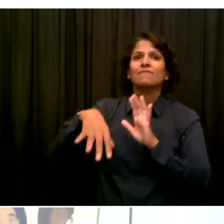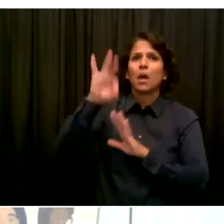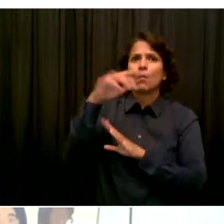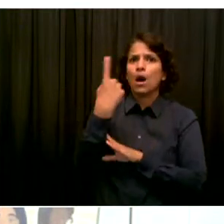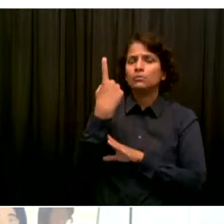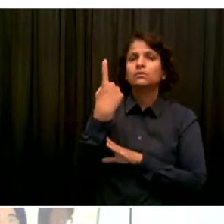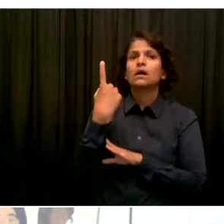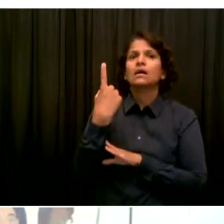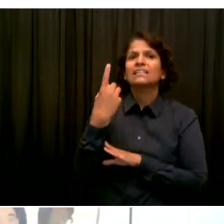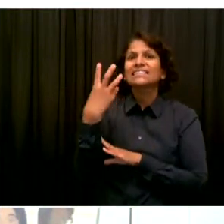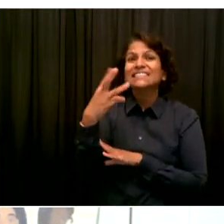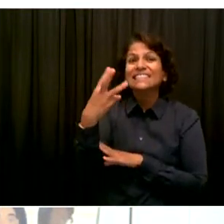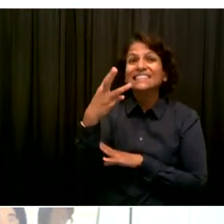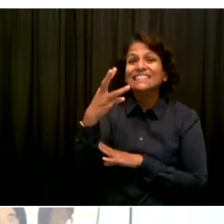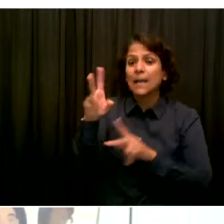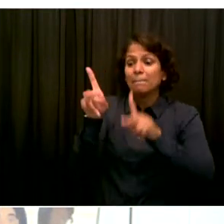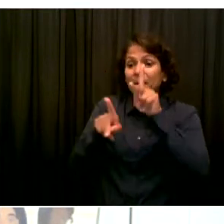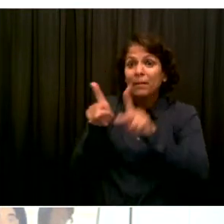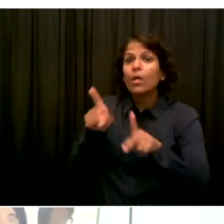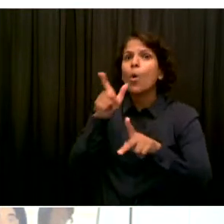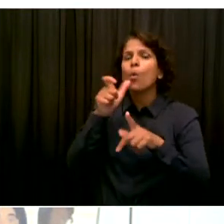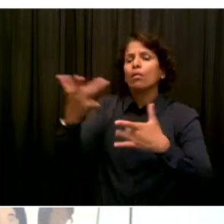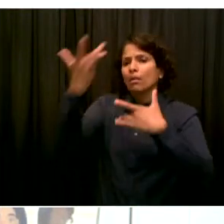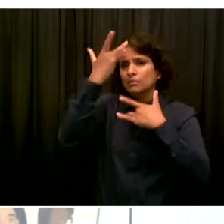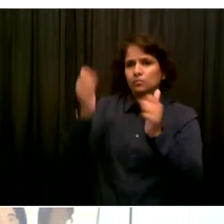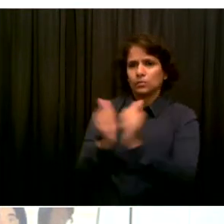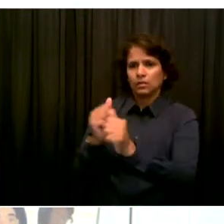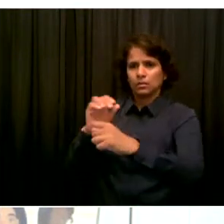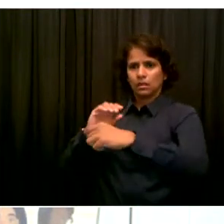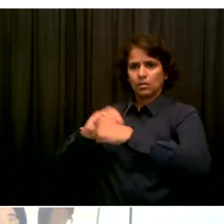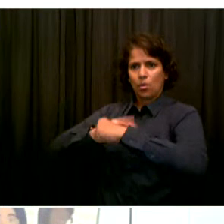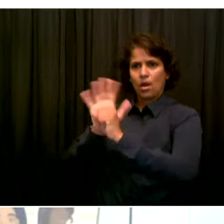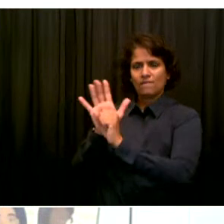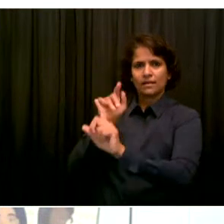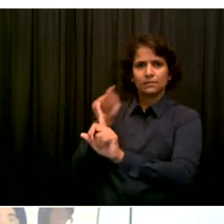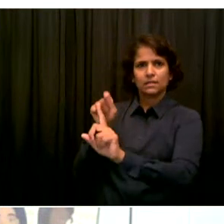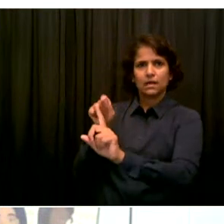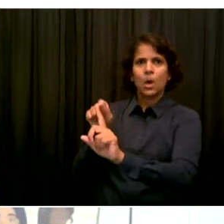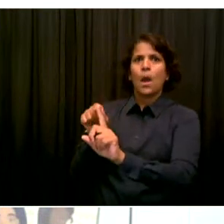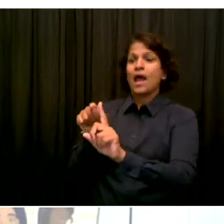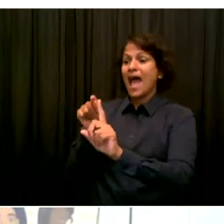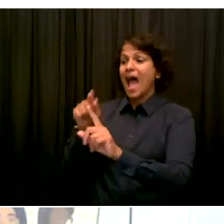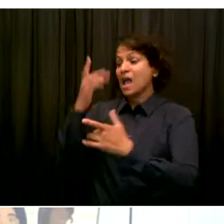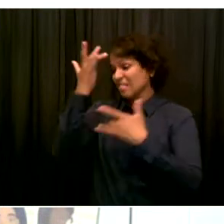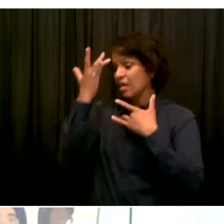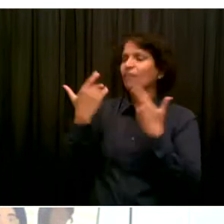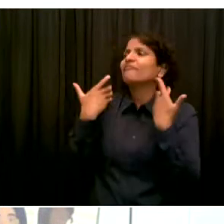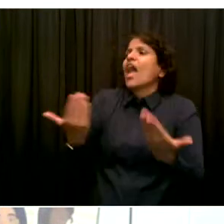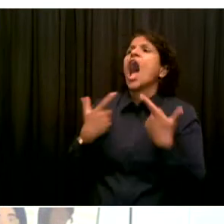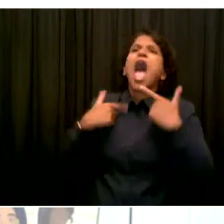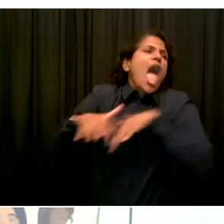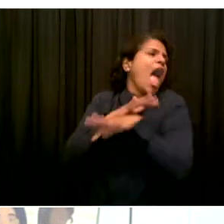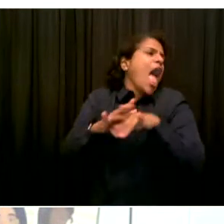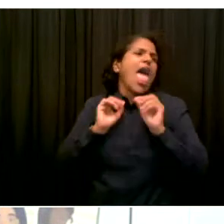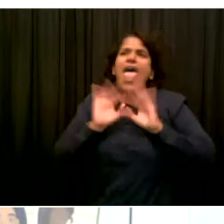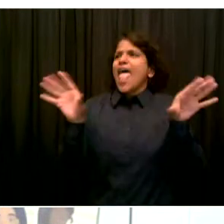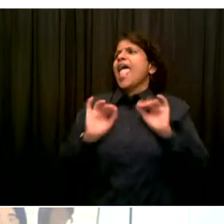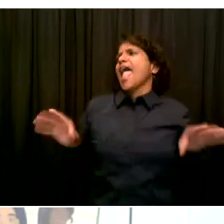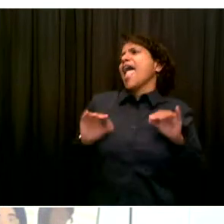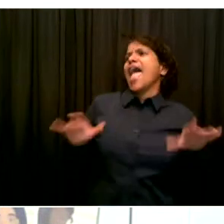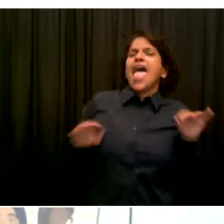potentially contagious during the time that they were at the festival. And so that is what has led